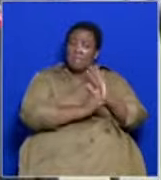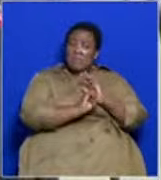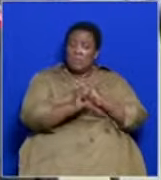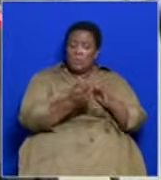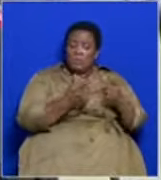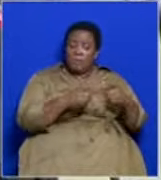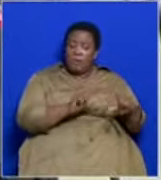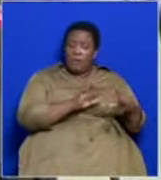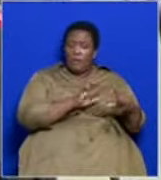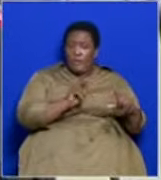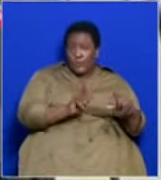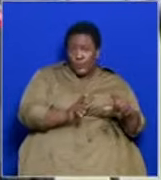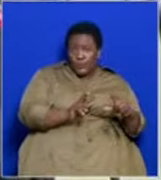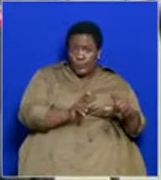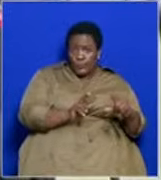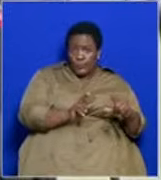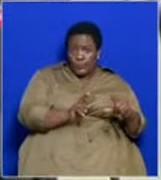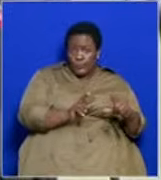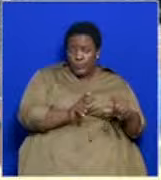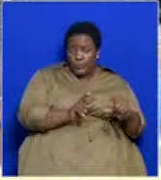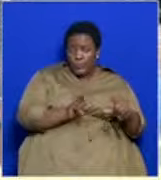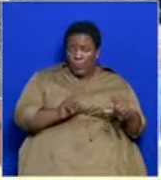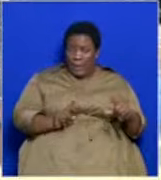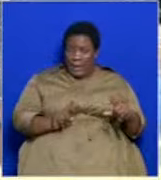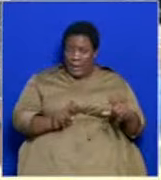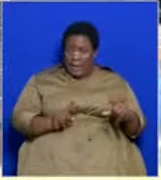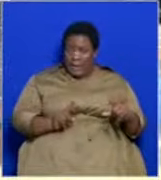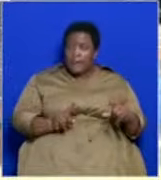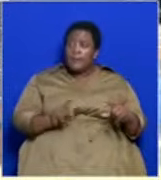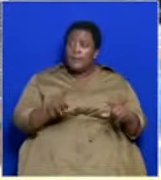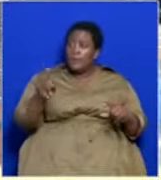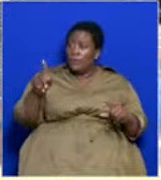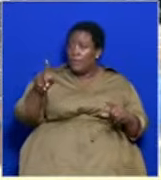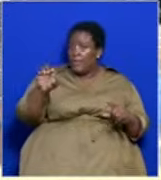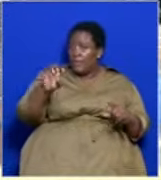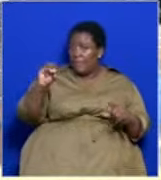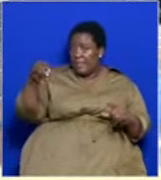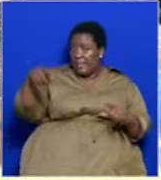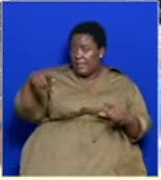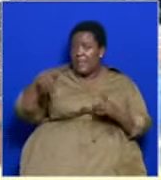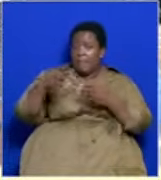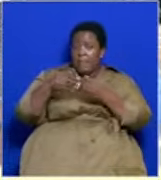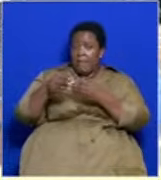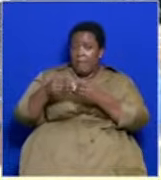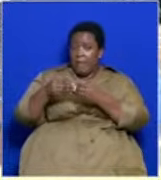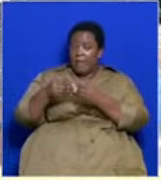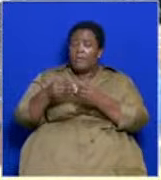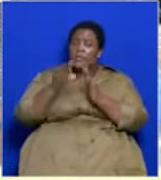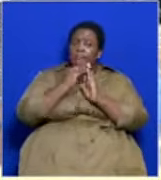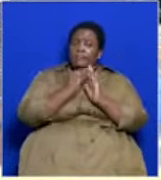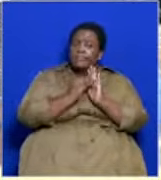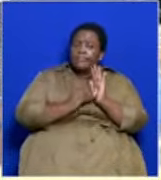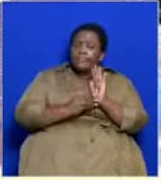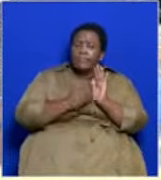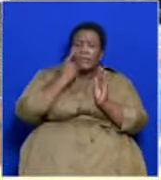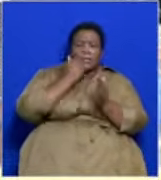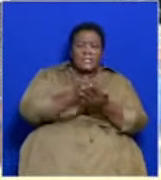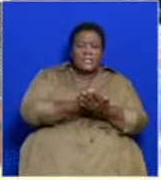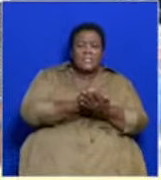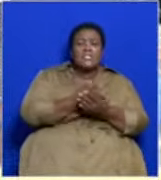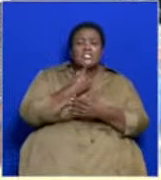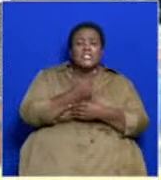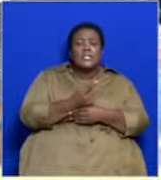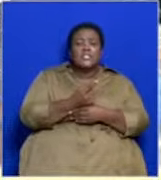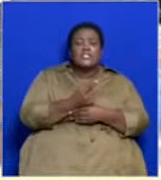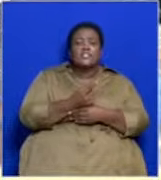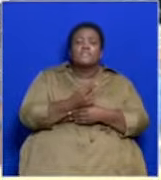52.1, the EMPD members made an entry in the exhibit register citing that the exhibit was found